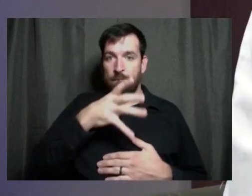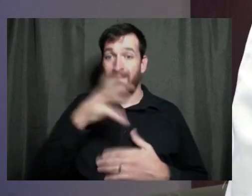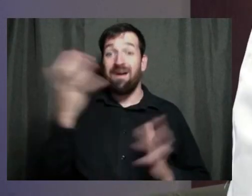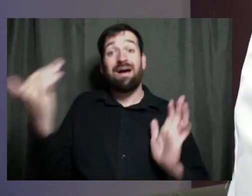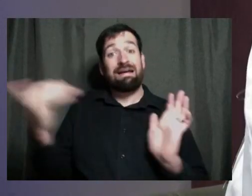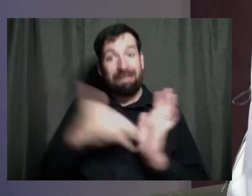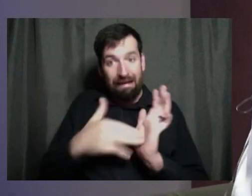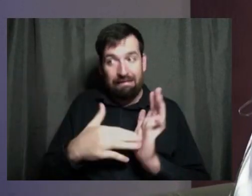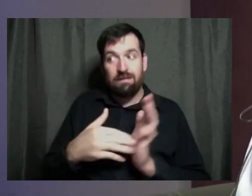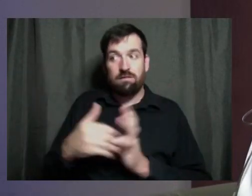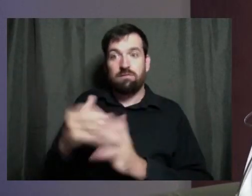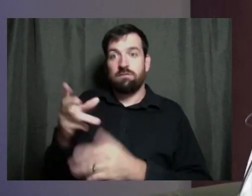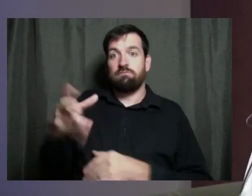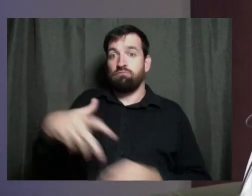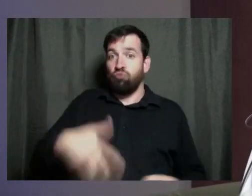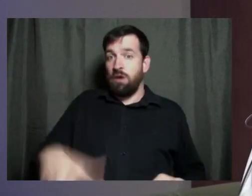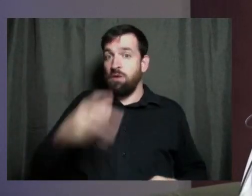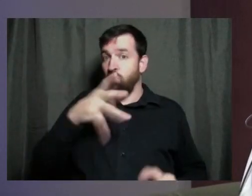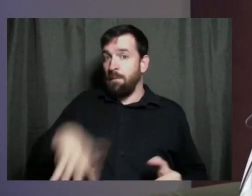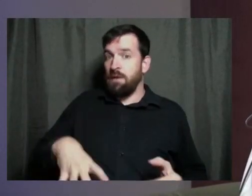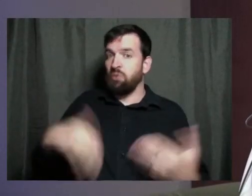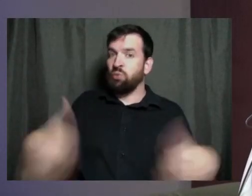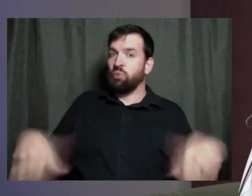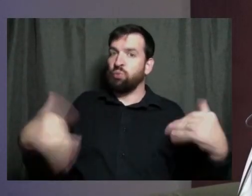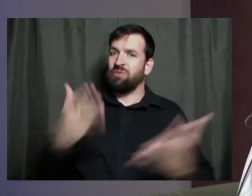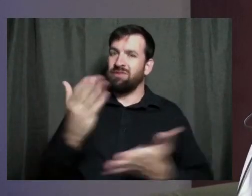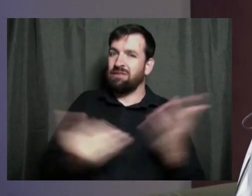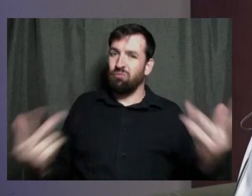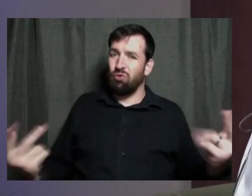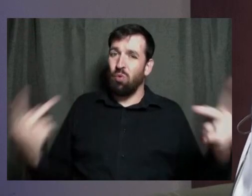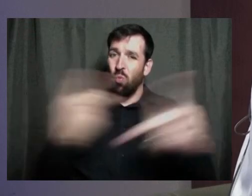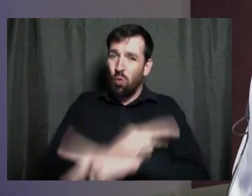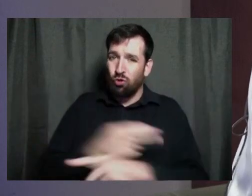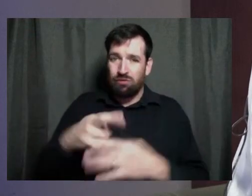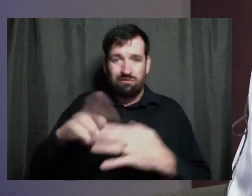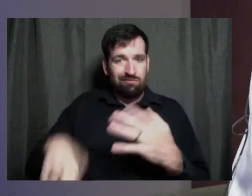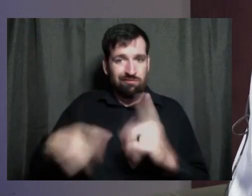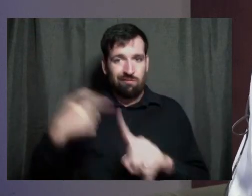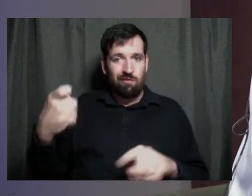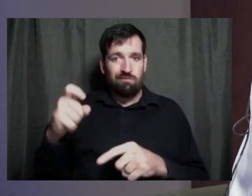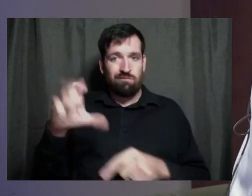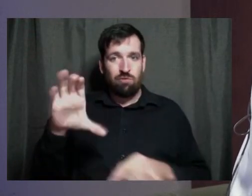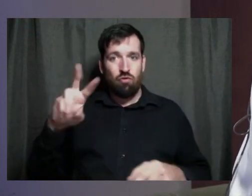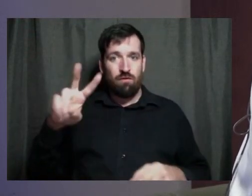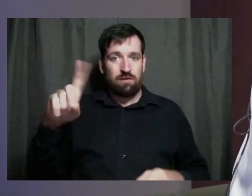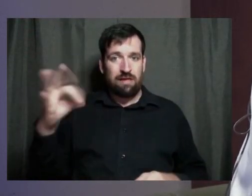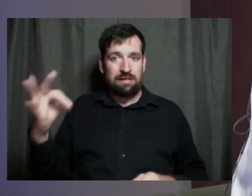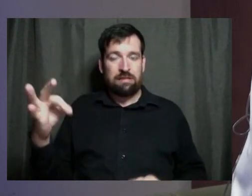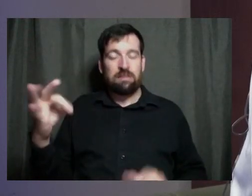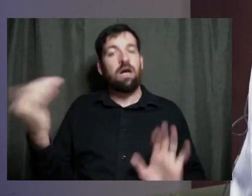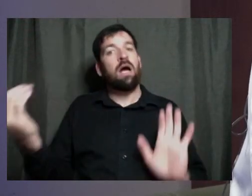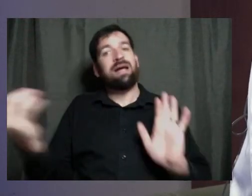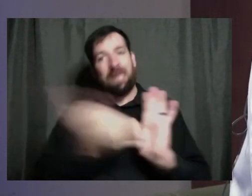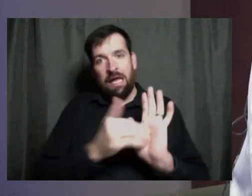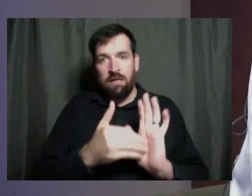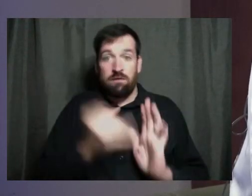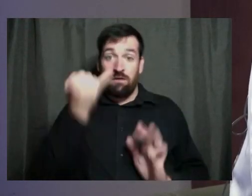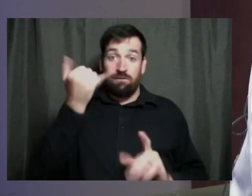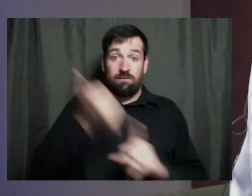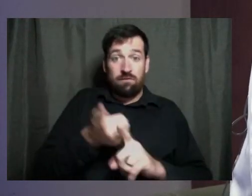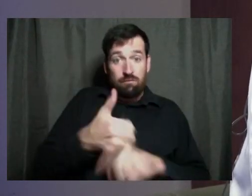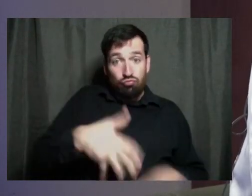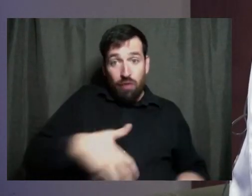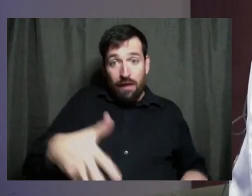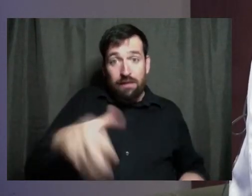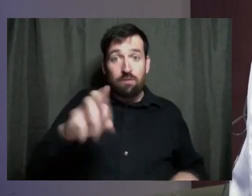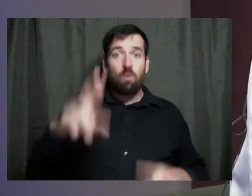worst outcomes around COVID-19. So once again, another reason to clearly get vaccinated if you're pregnant or thinking about being